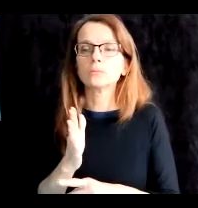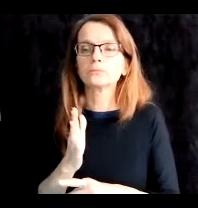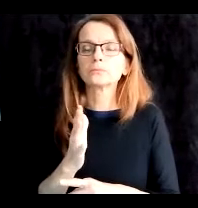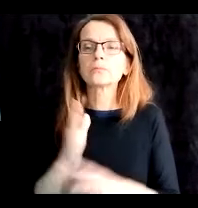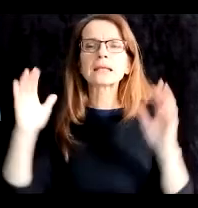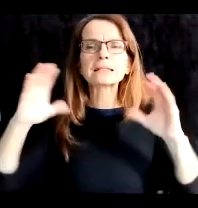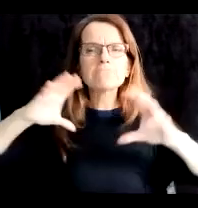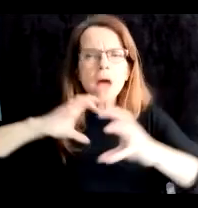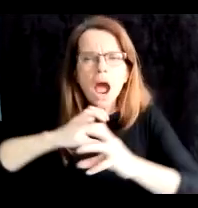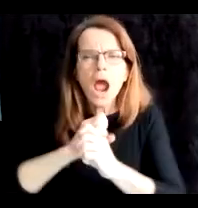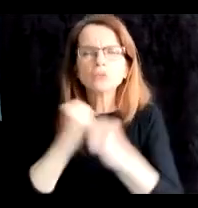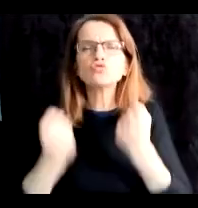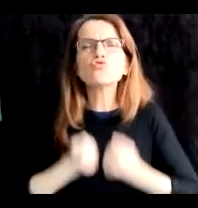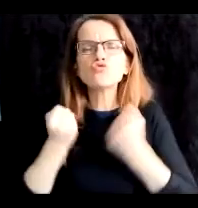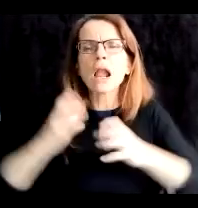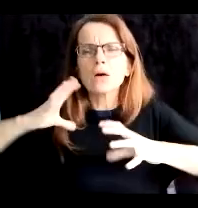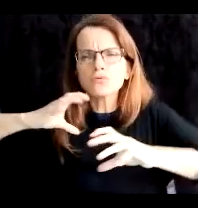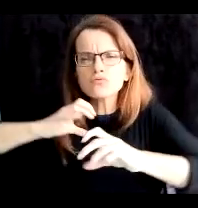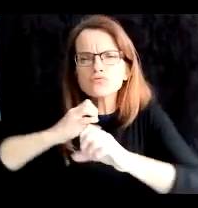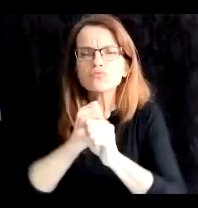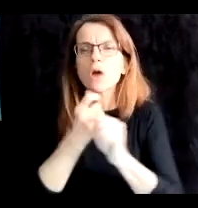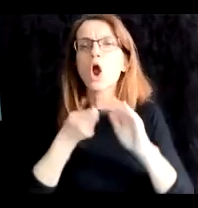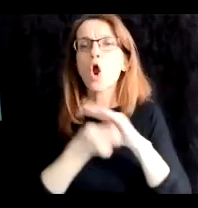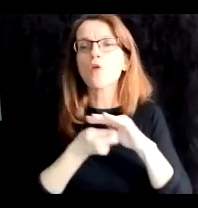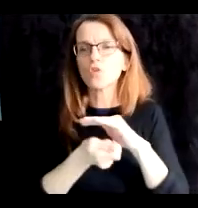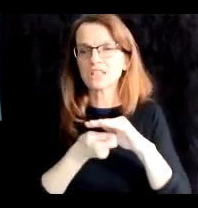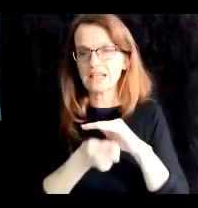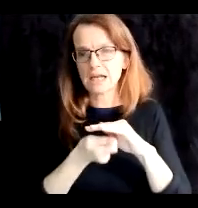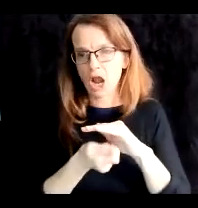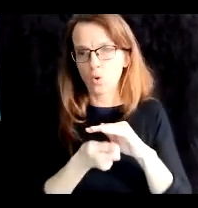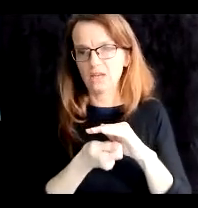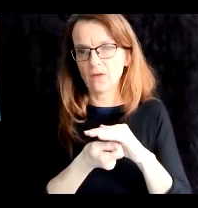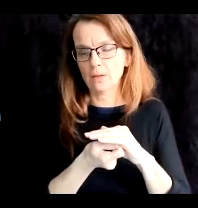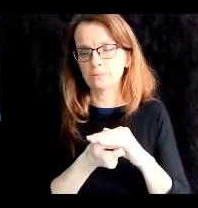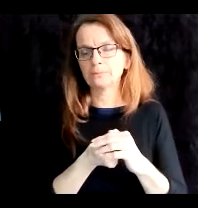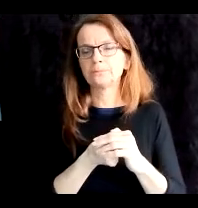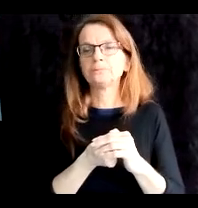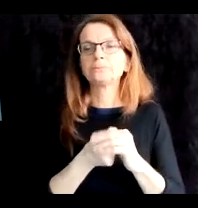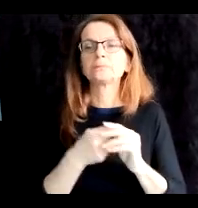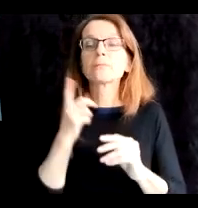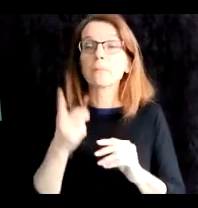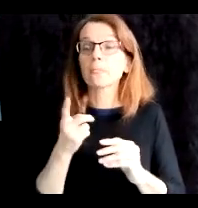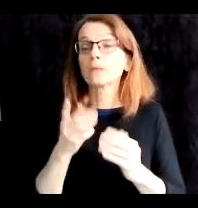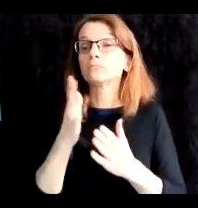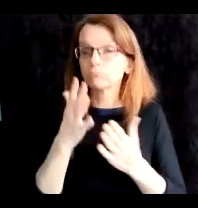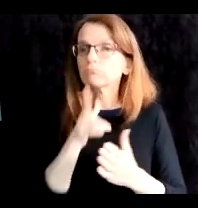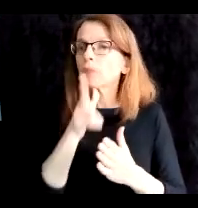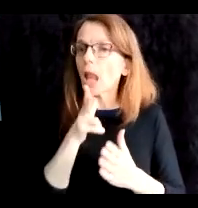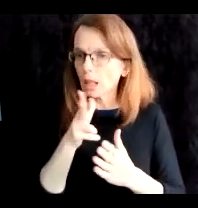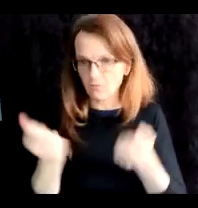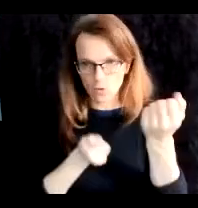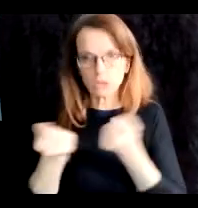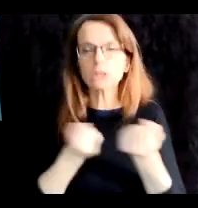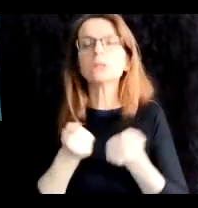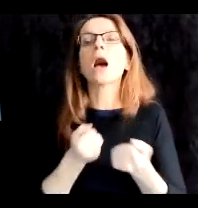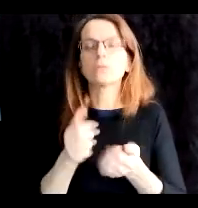exporting gas and oil. Almost half of their exports is gas and oil.